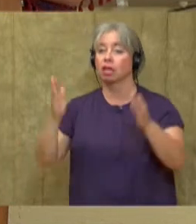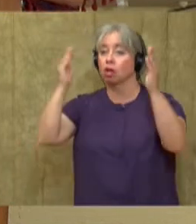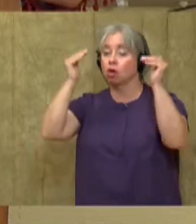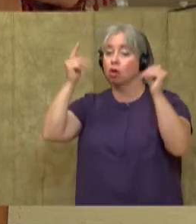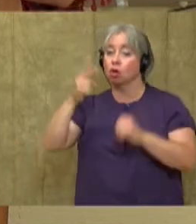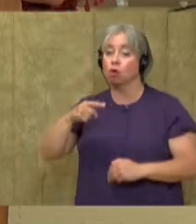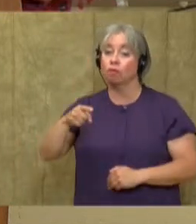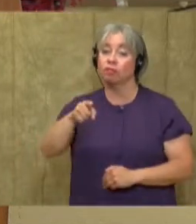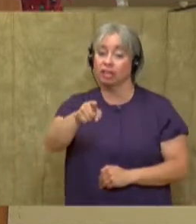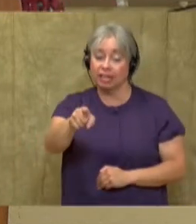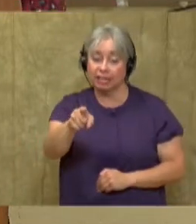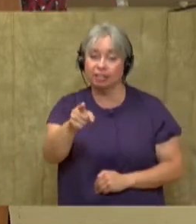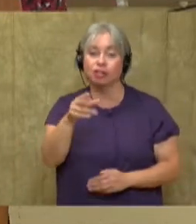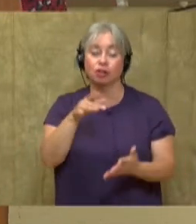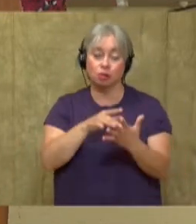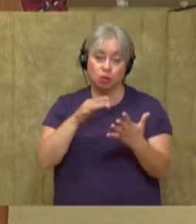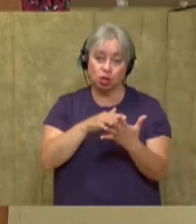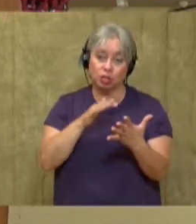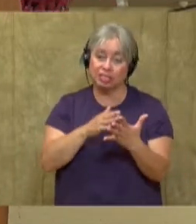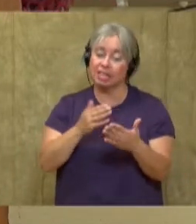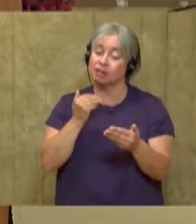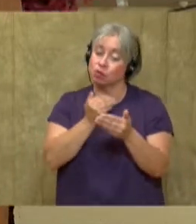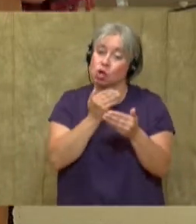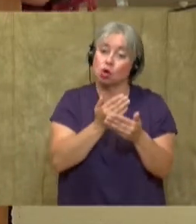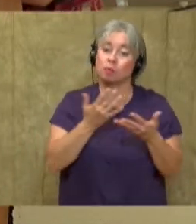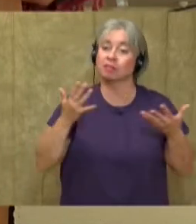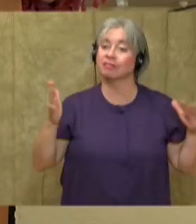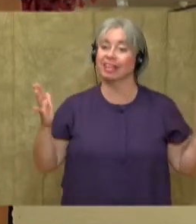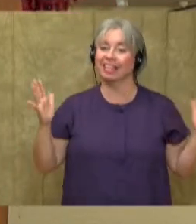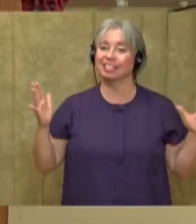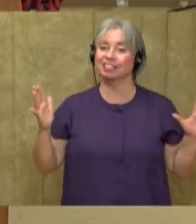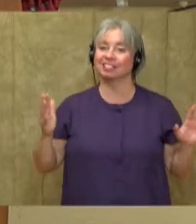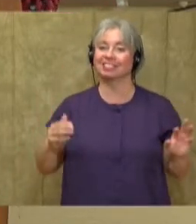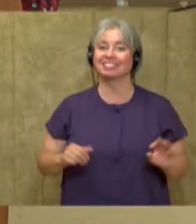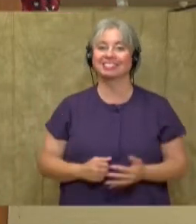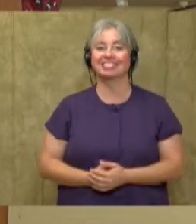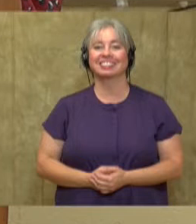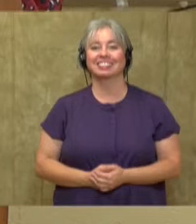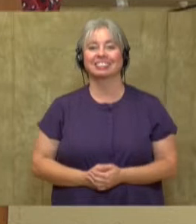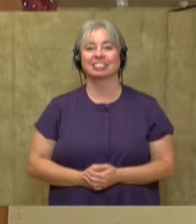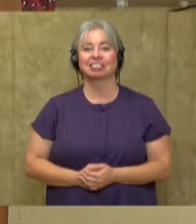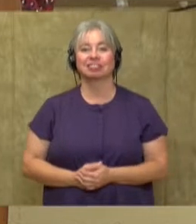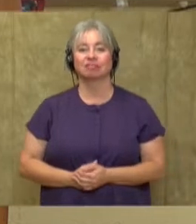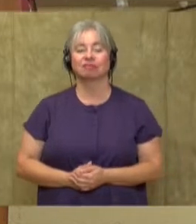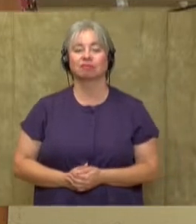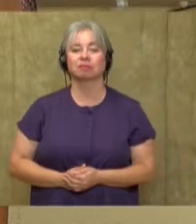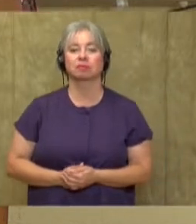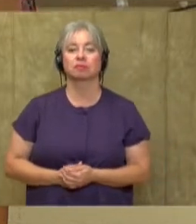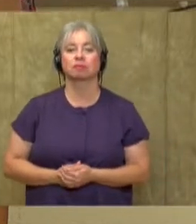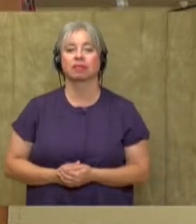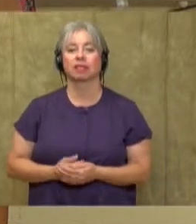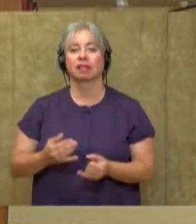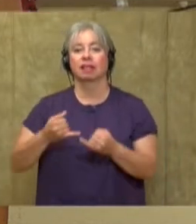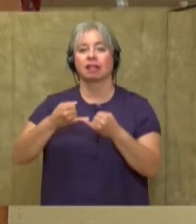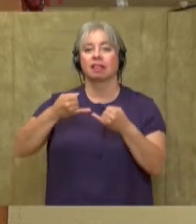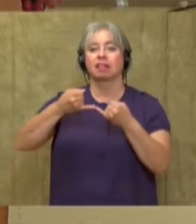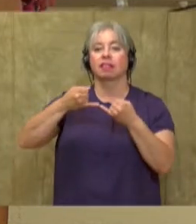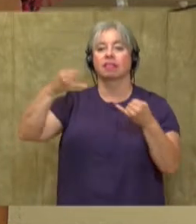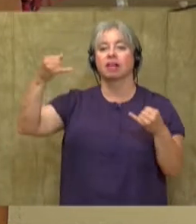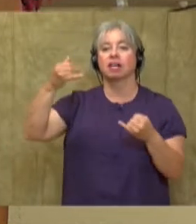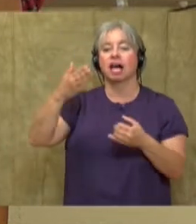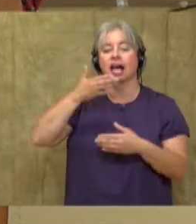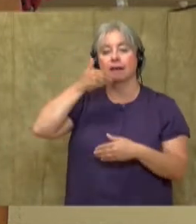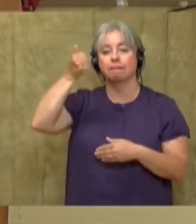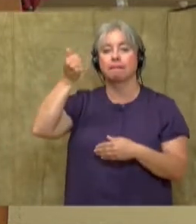studying over this fourth quarter. We're almost finished. So line of best fit. Oftentimes when we have scatter plots,